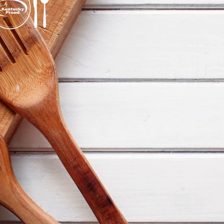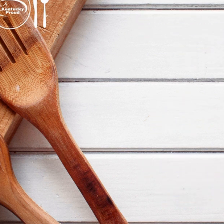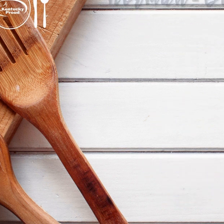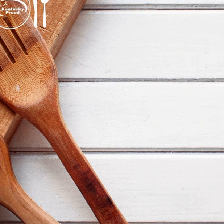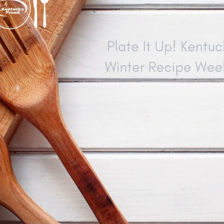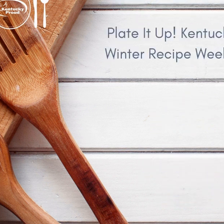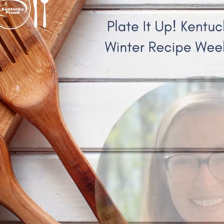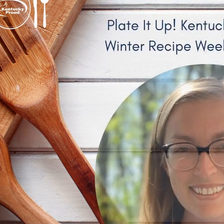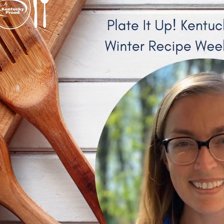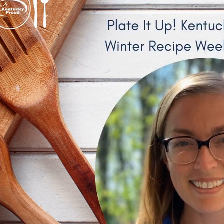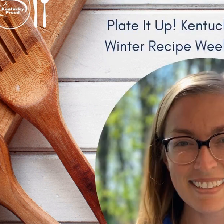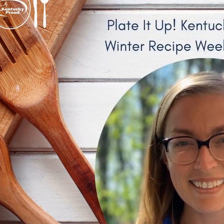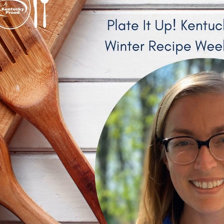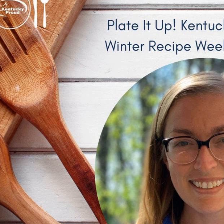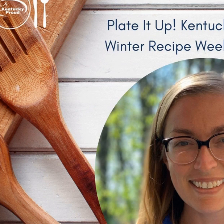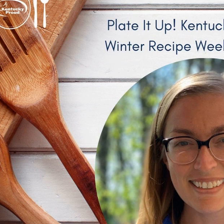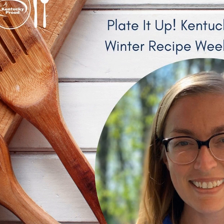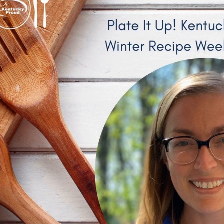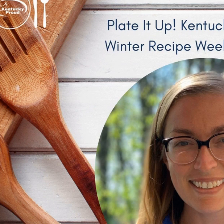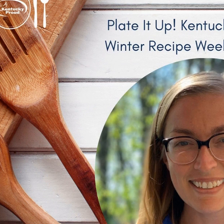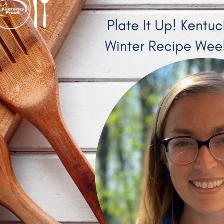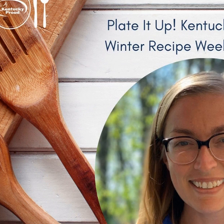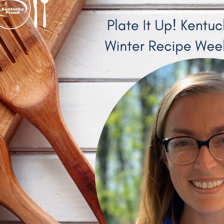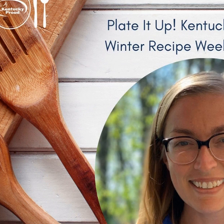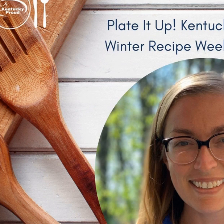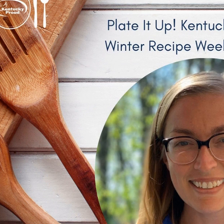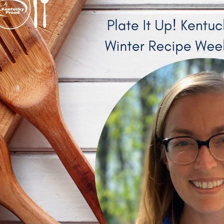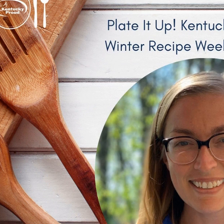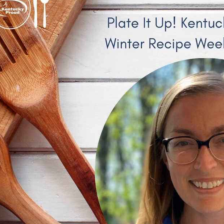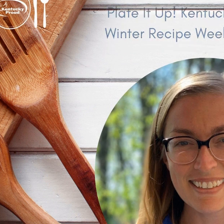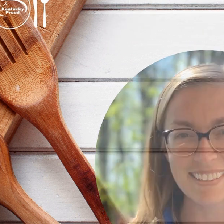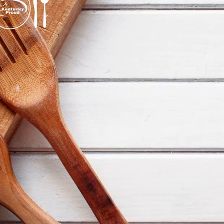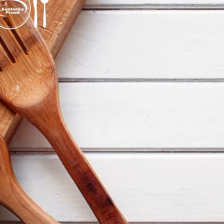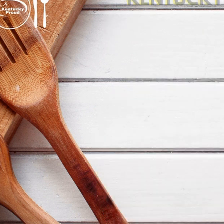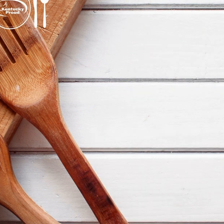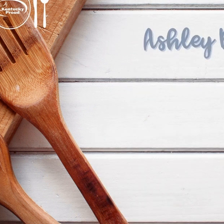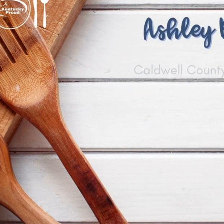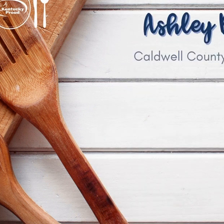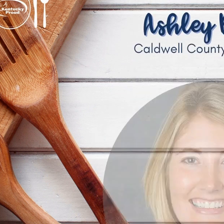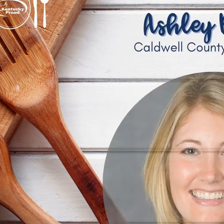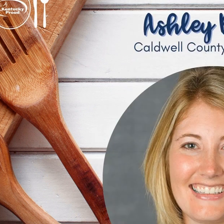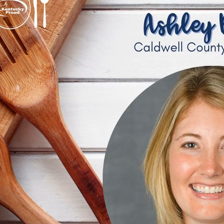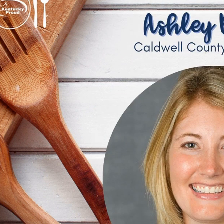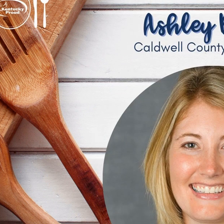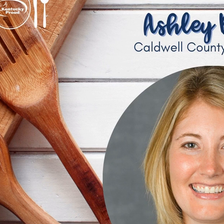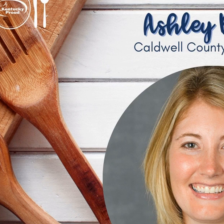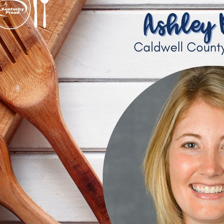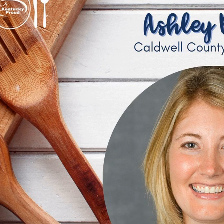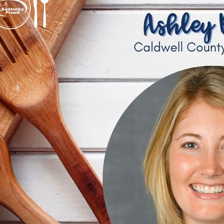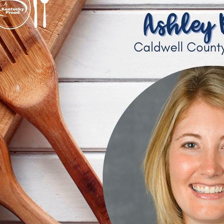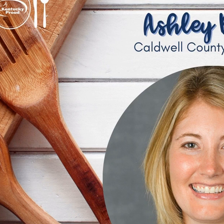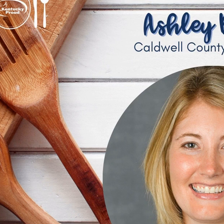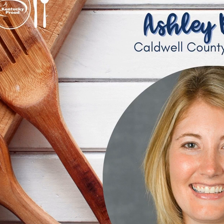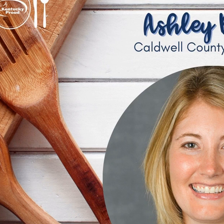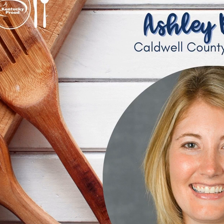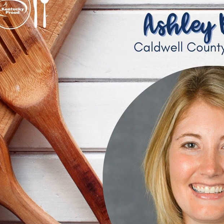plateitup.ca.uky.edu, where you can access all 140 plus recipes that we have within Plated Up Kentucky Proud, and those all